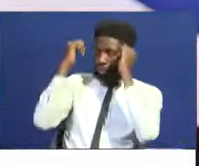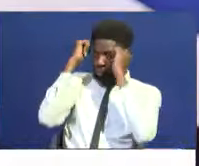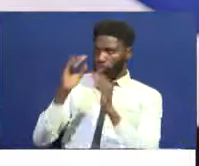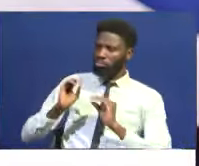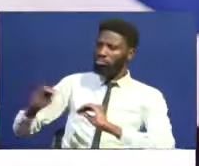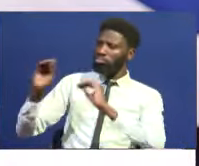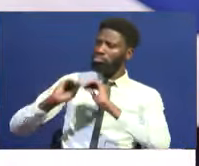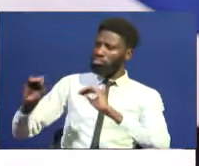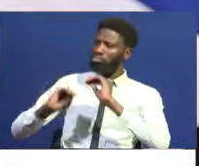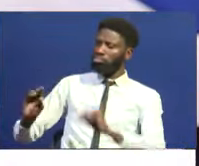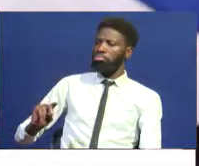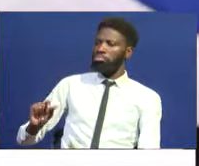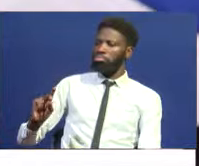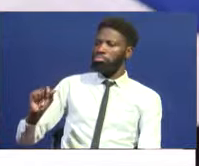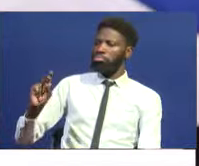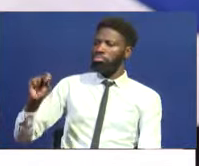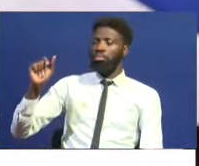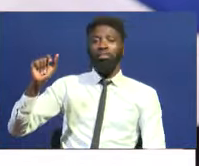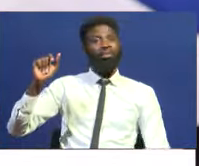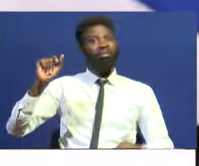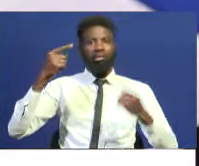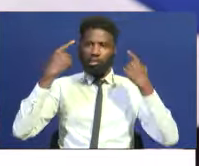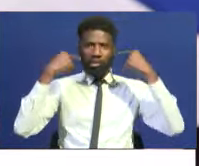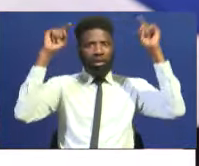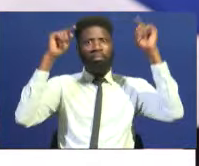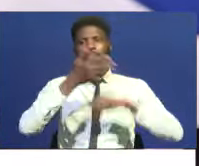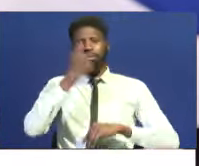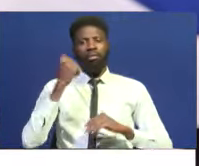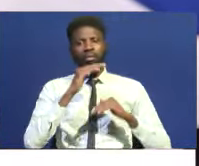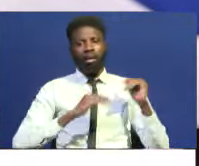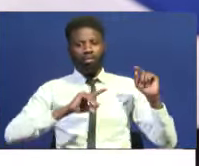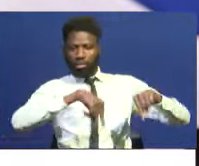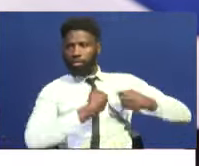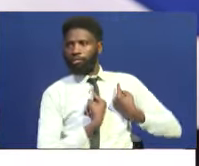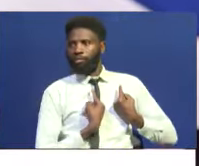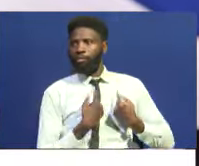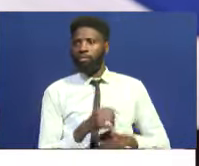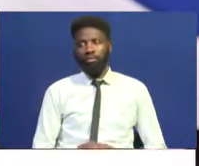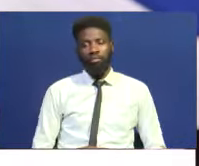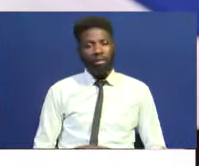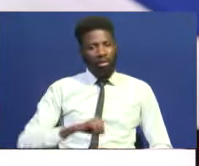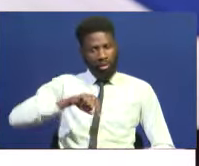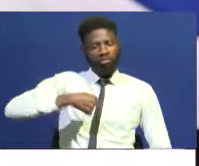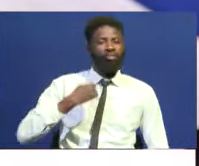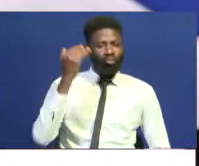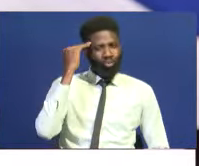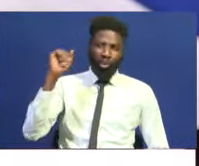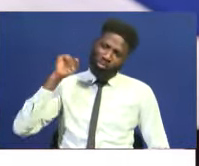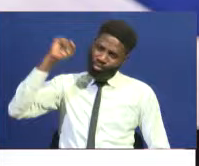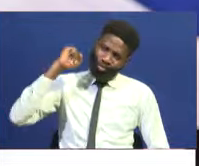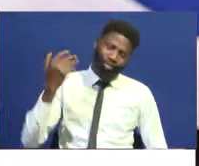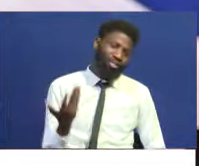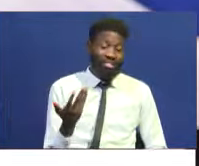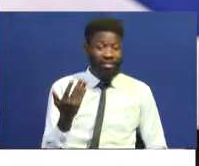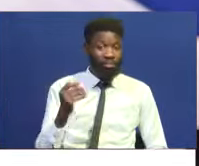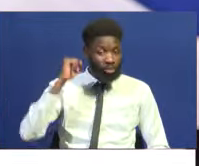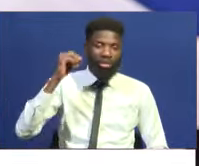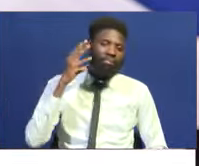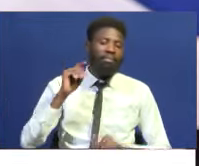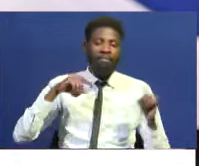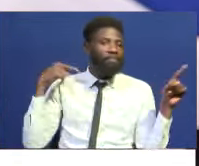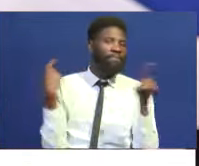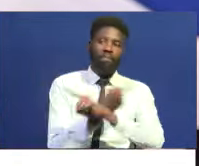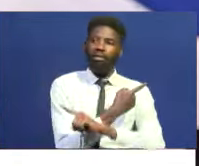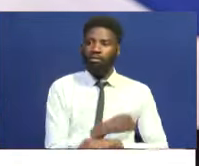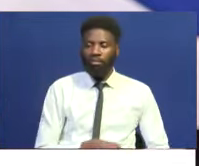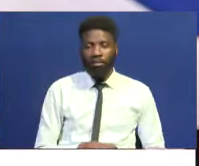better than him or her. I know I've also been in politics, and in politics is different. Sometimes